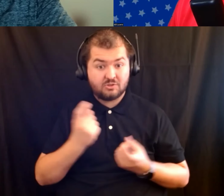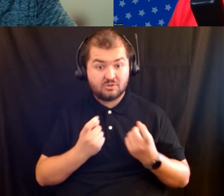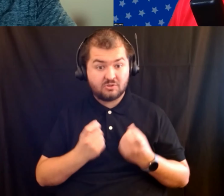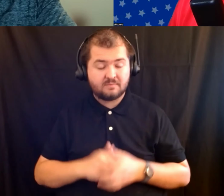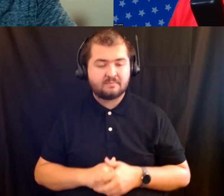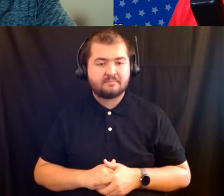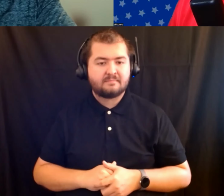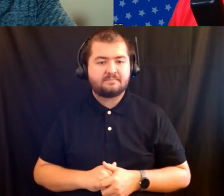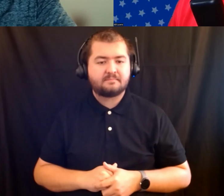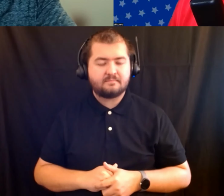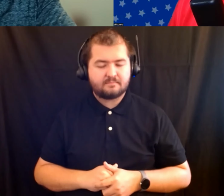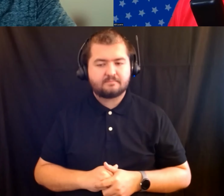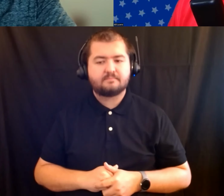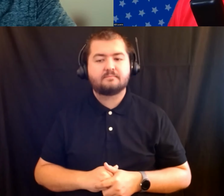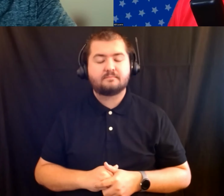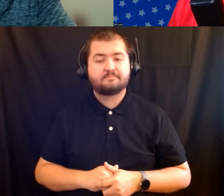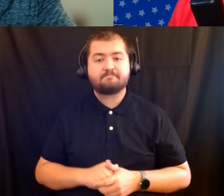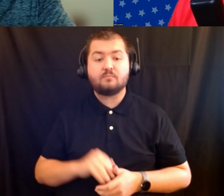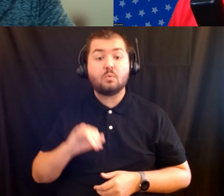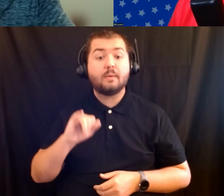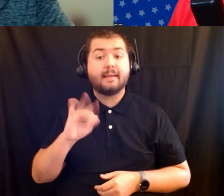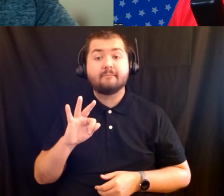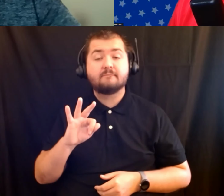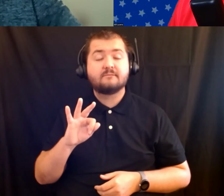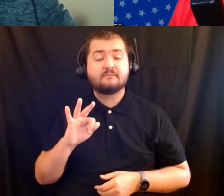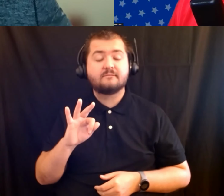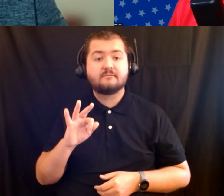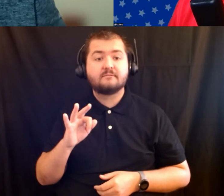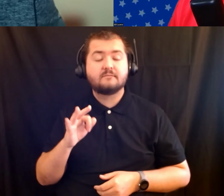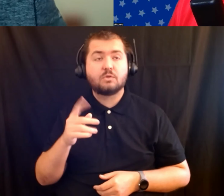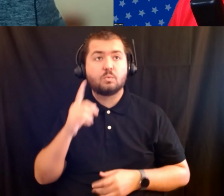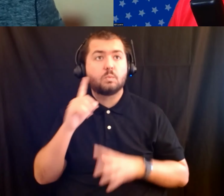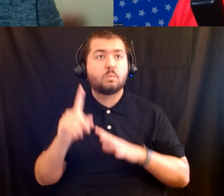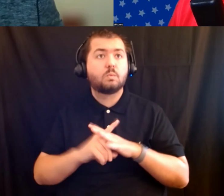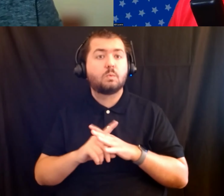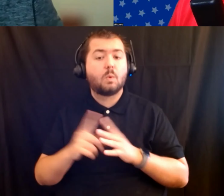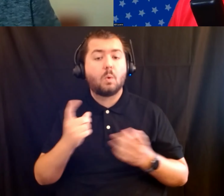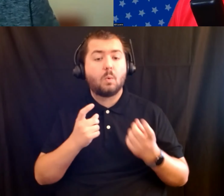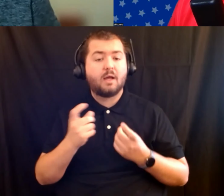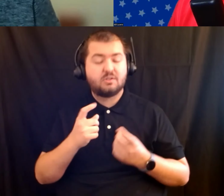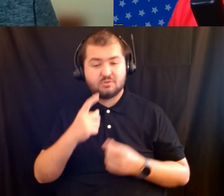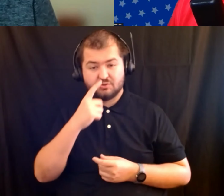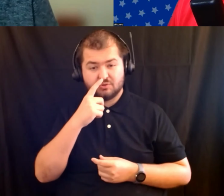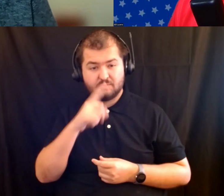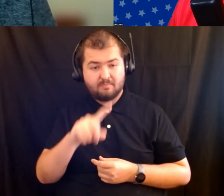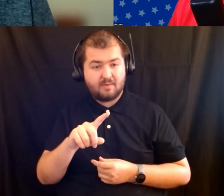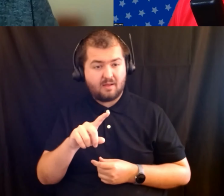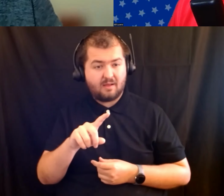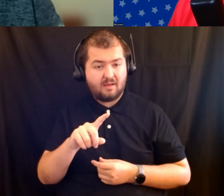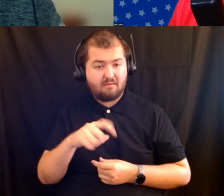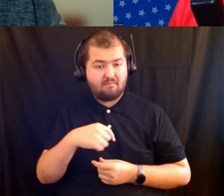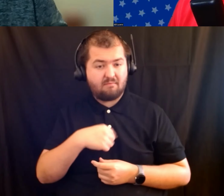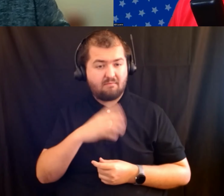So if you have questions about your voting rights, Bill, if you don't mind, Juliana, just type in, let me go ahead and type